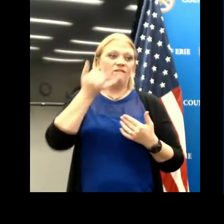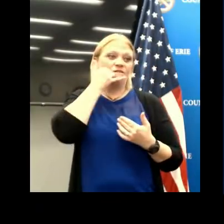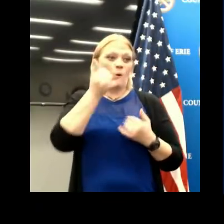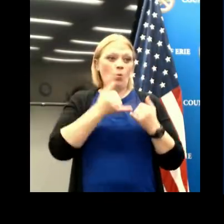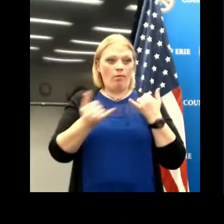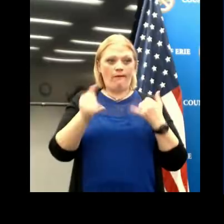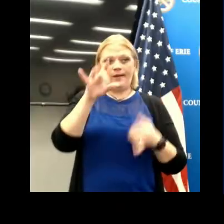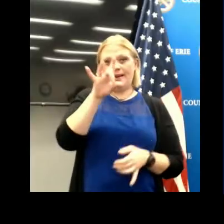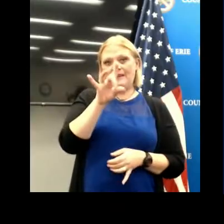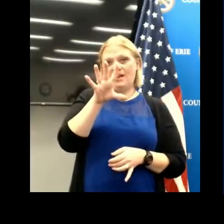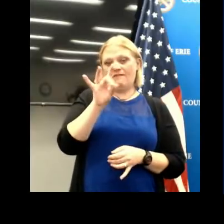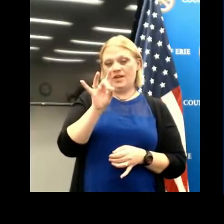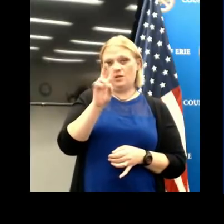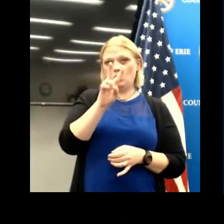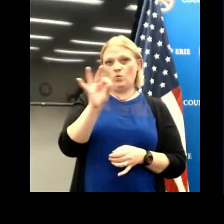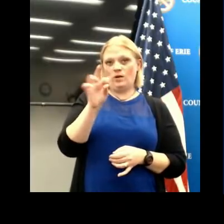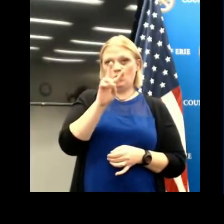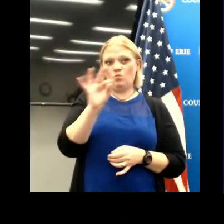at